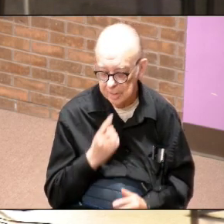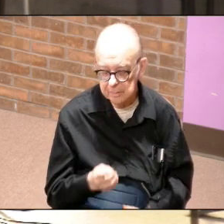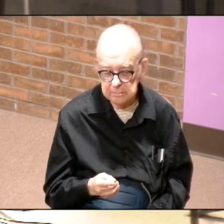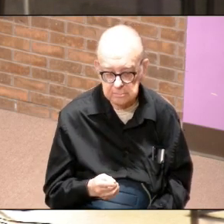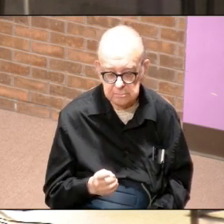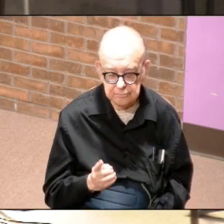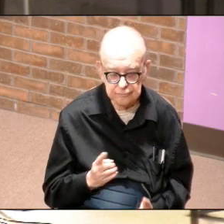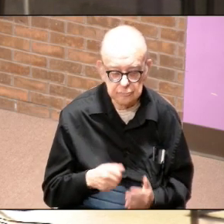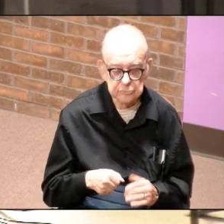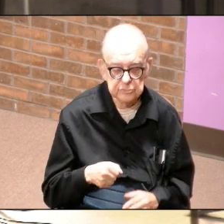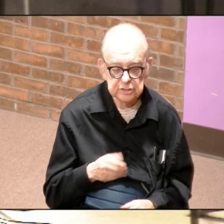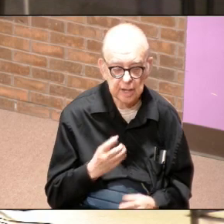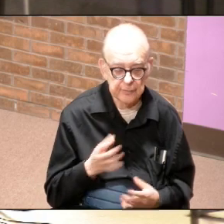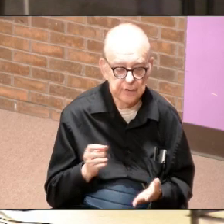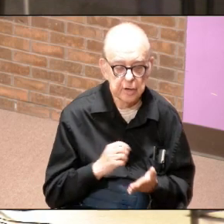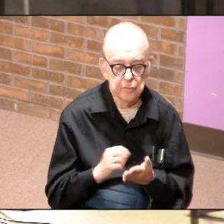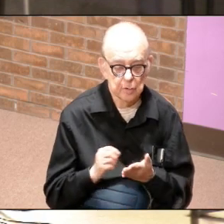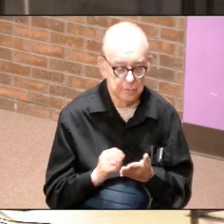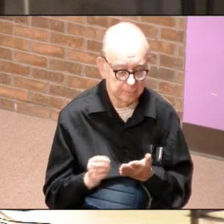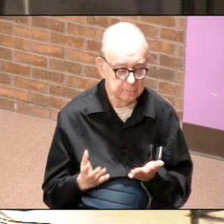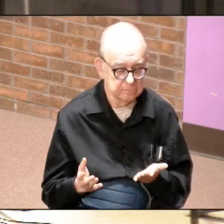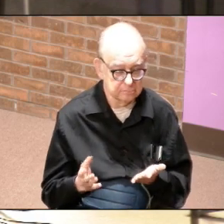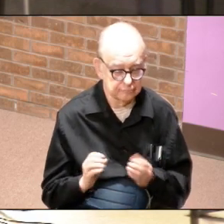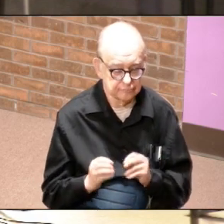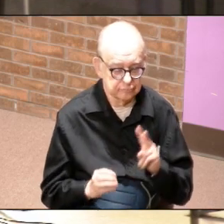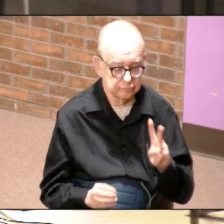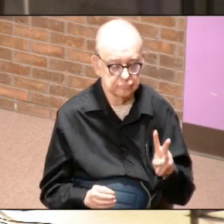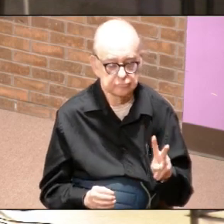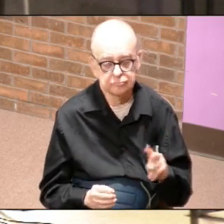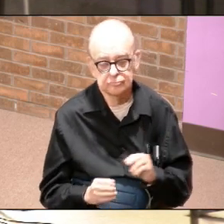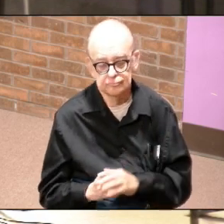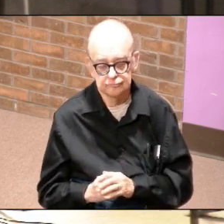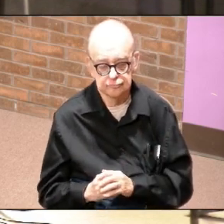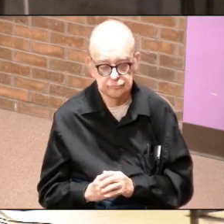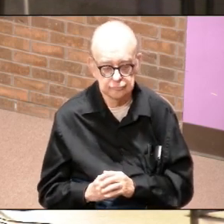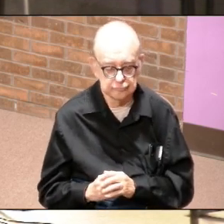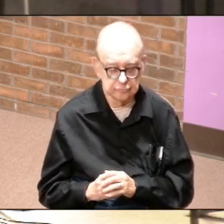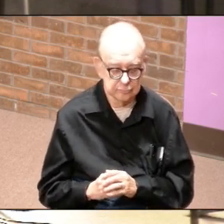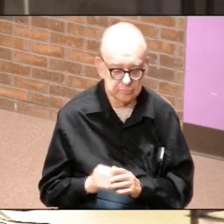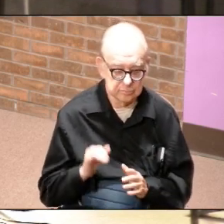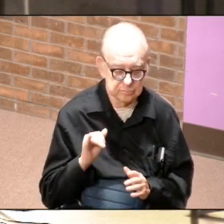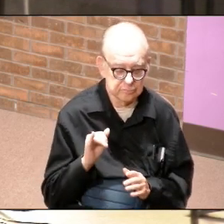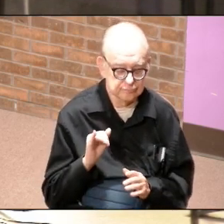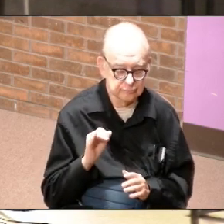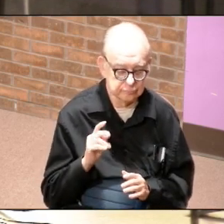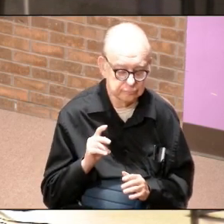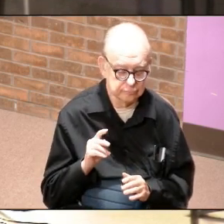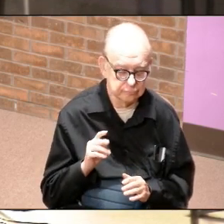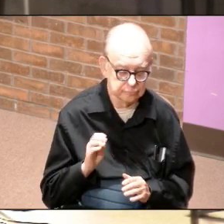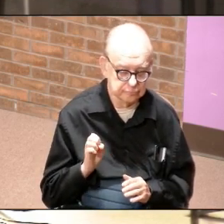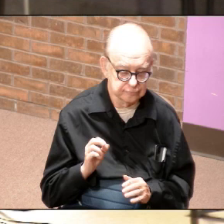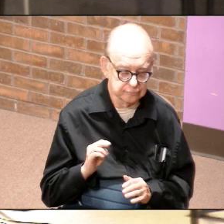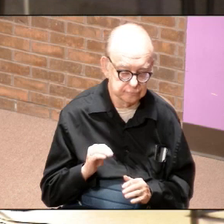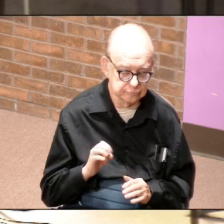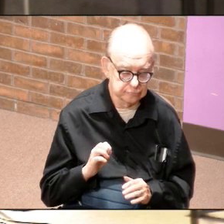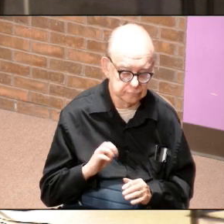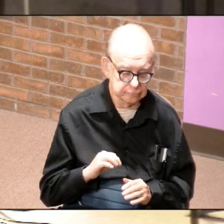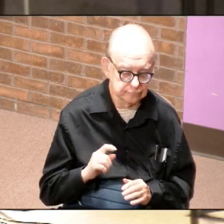or what God had written. Okay? Number two. It's a permanent place that will last